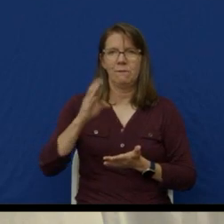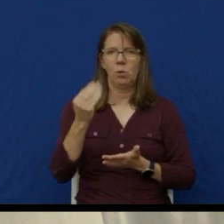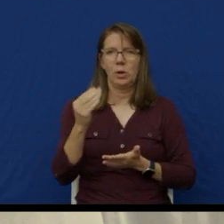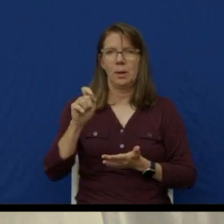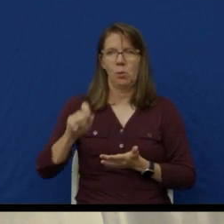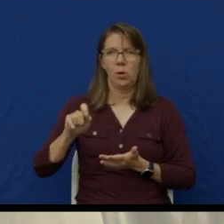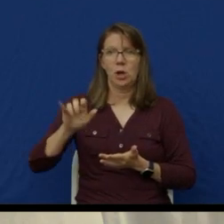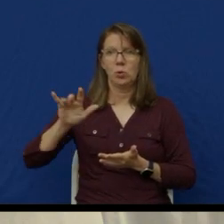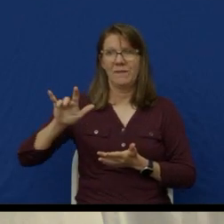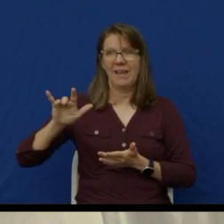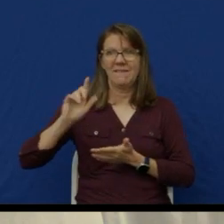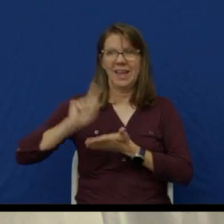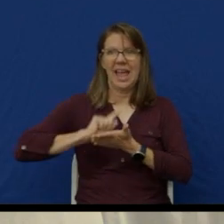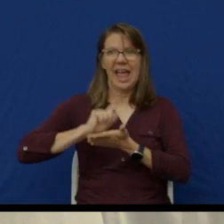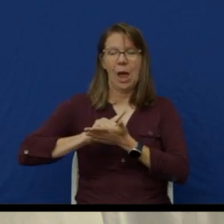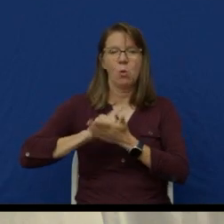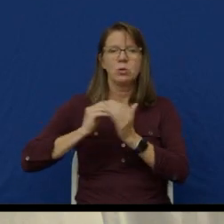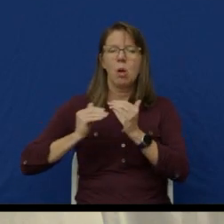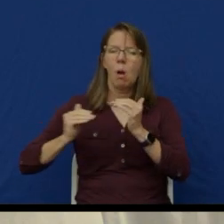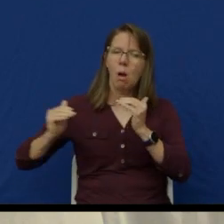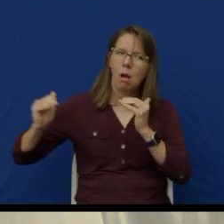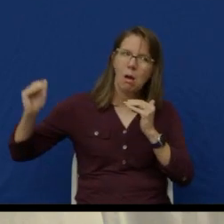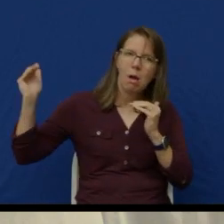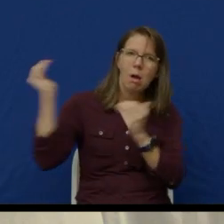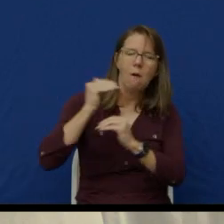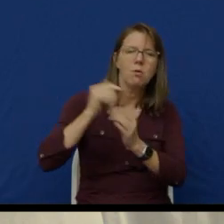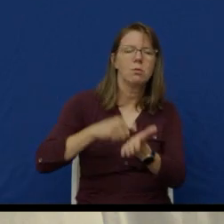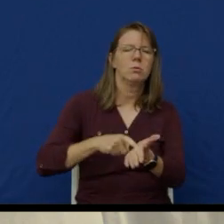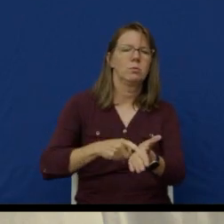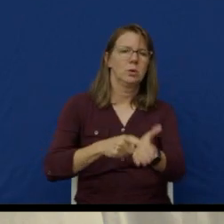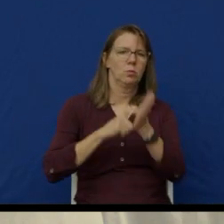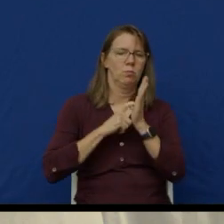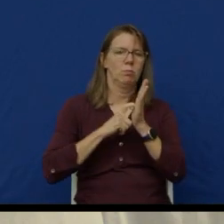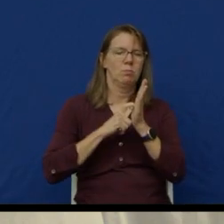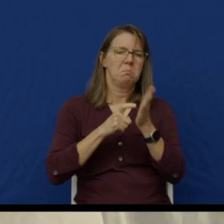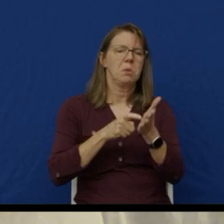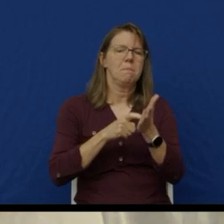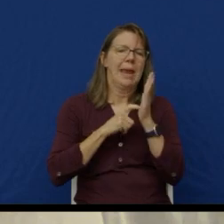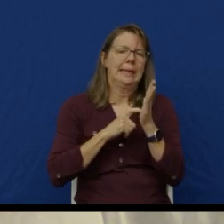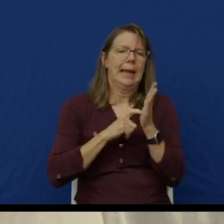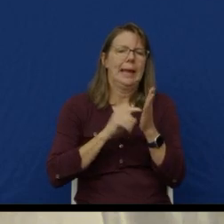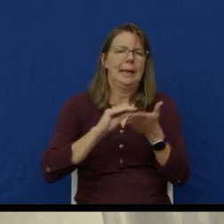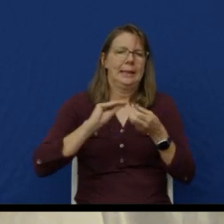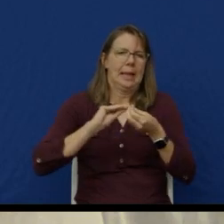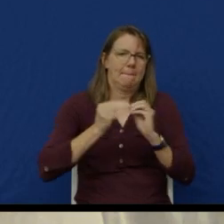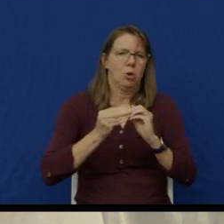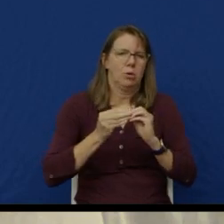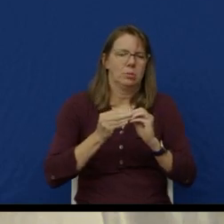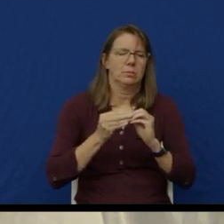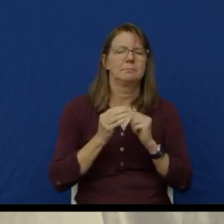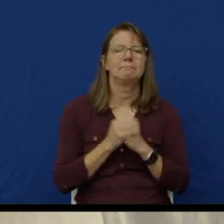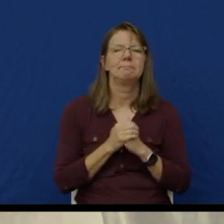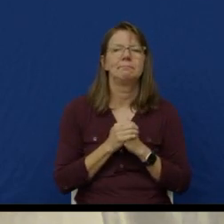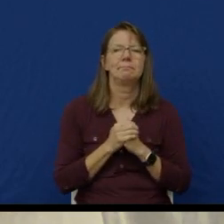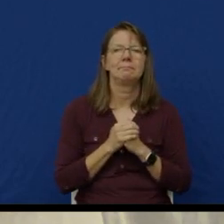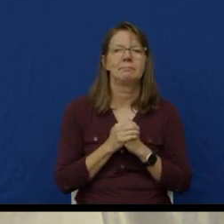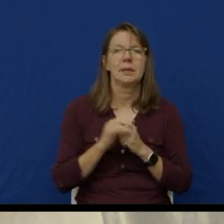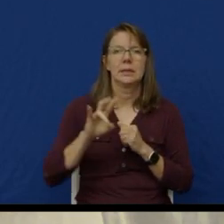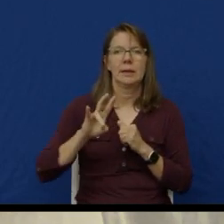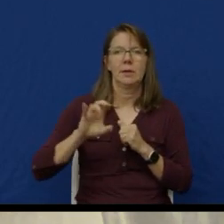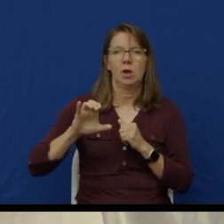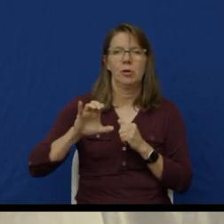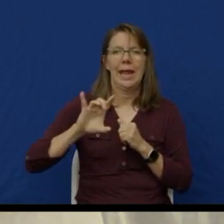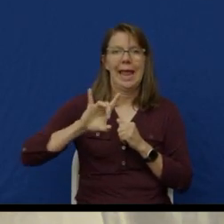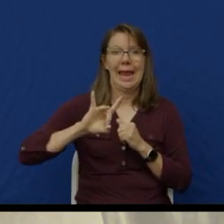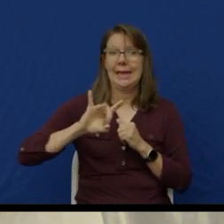2,814.25 hours above the mandated number that they are supposed to get. So